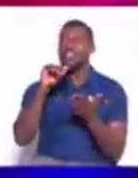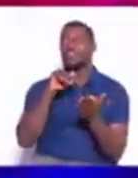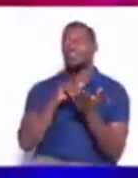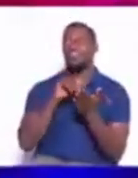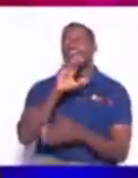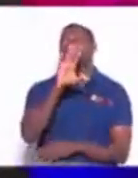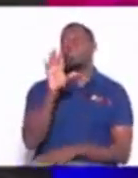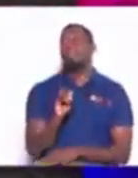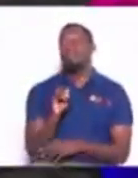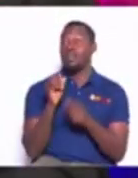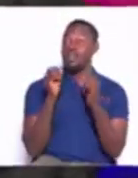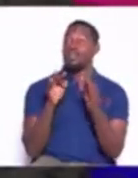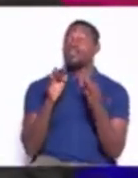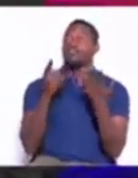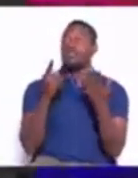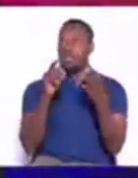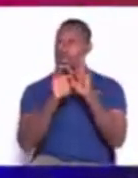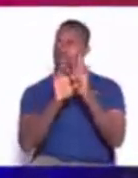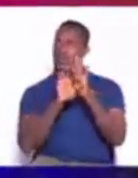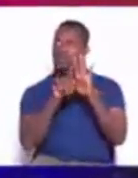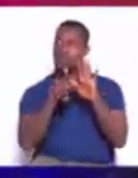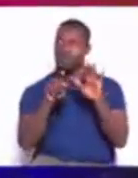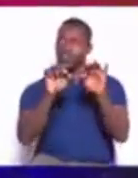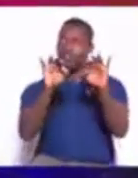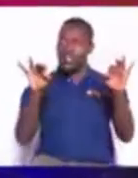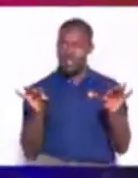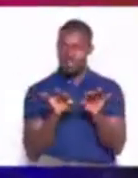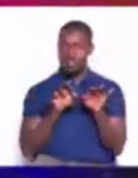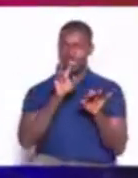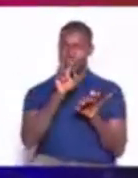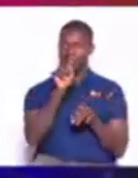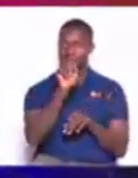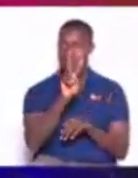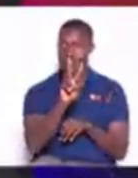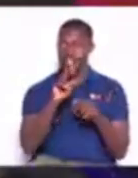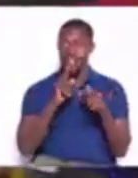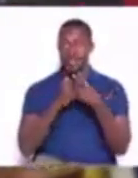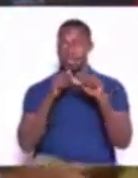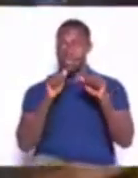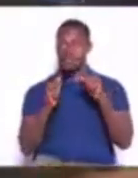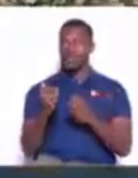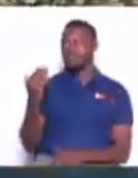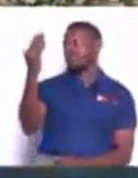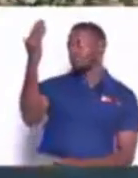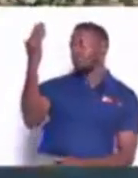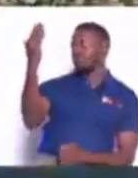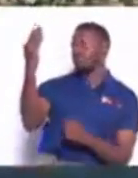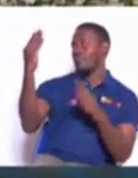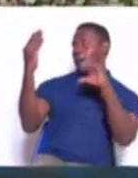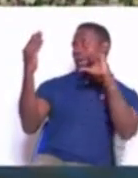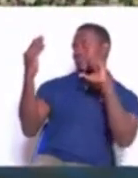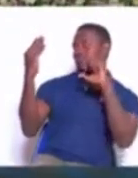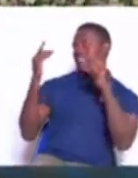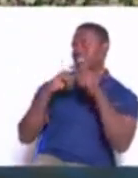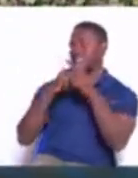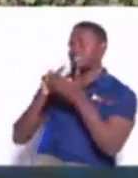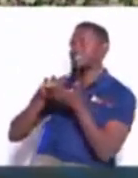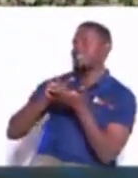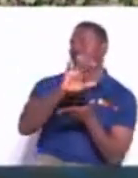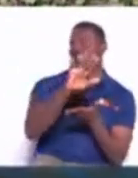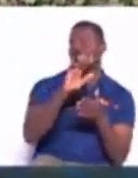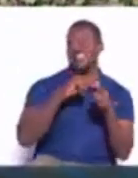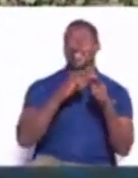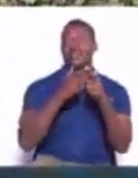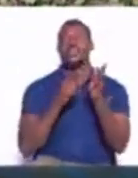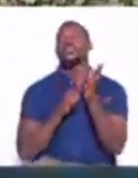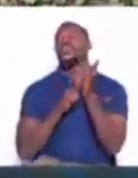well throughout Africa and around the world. If you are here in this site tonight at